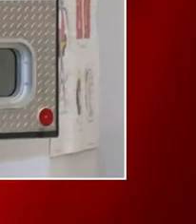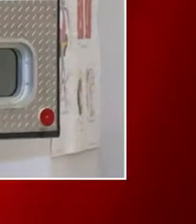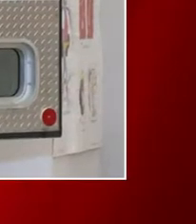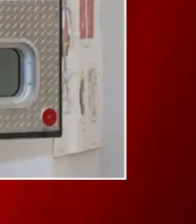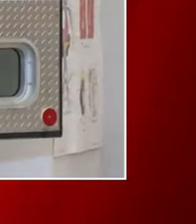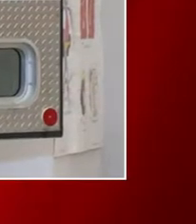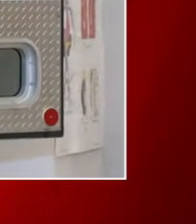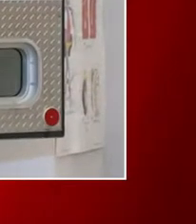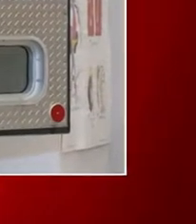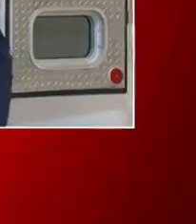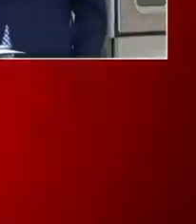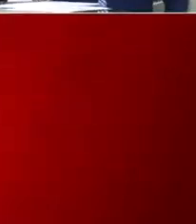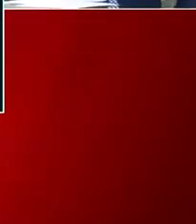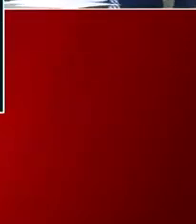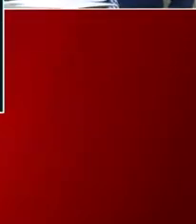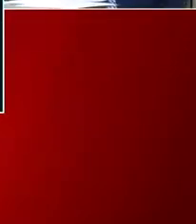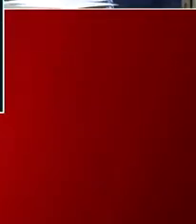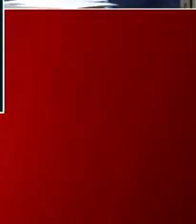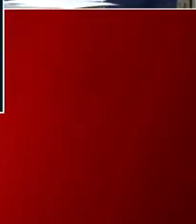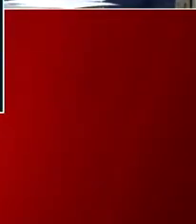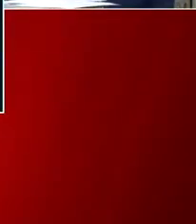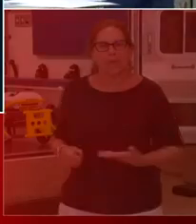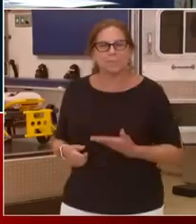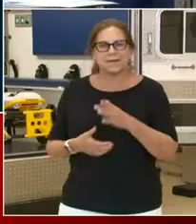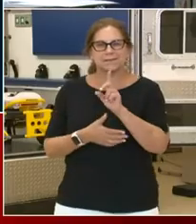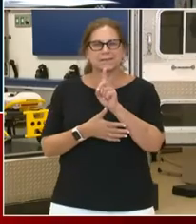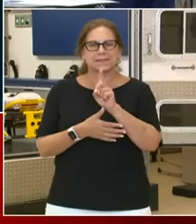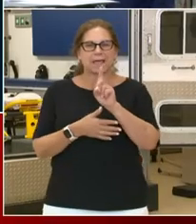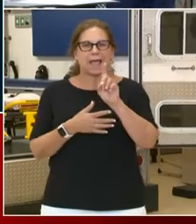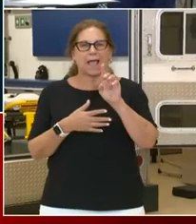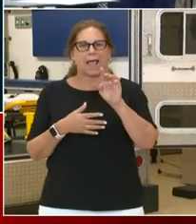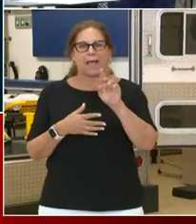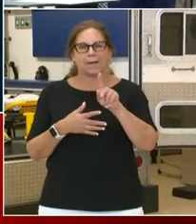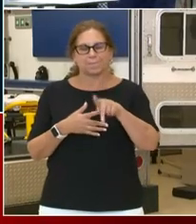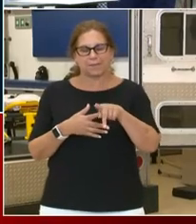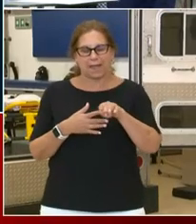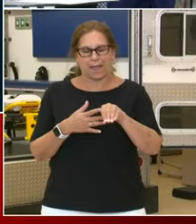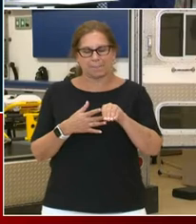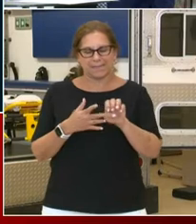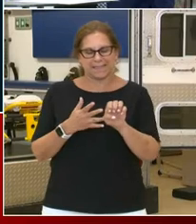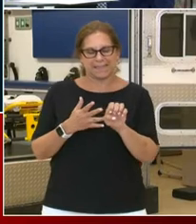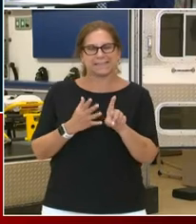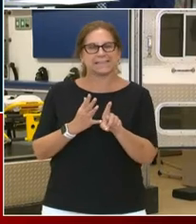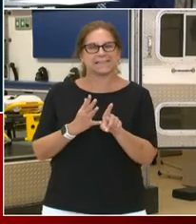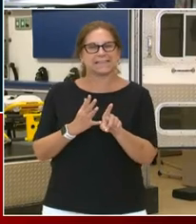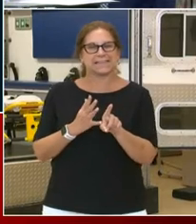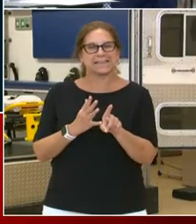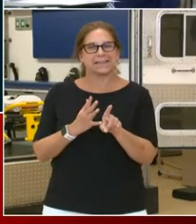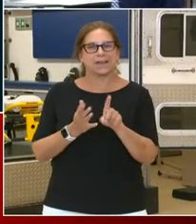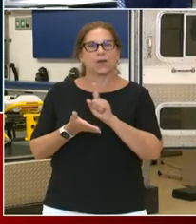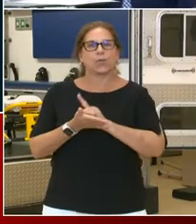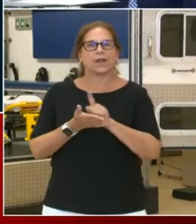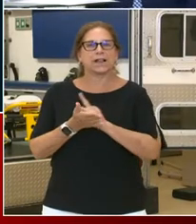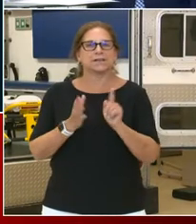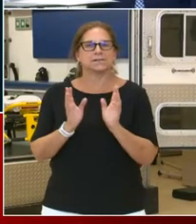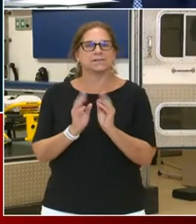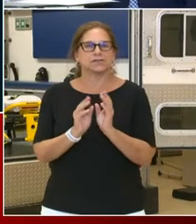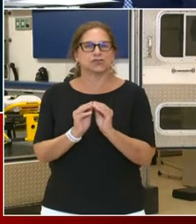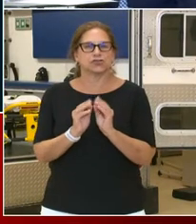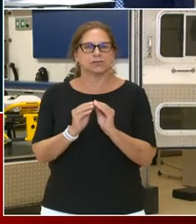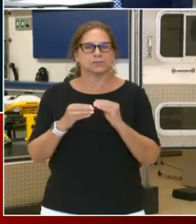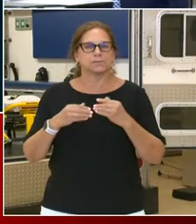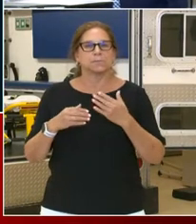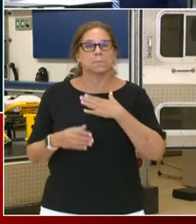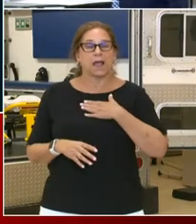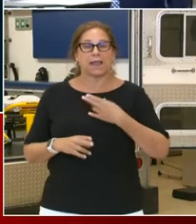Good afternoon, and I want to welcome you to DMPED's weekly check-in, our Fair Shot Budget Takeover Edition. My name is Tomas Talamonte. I am